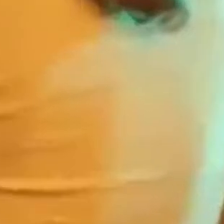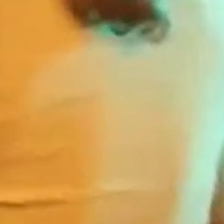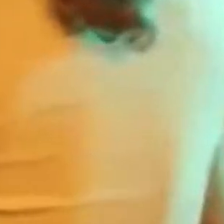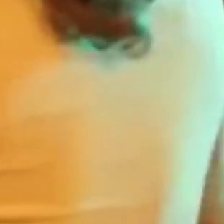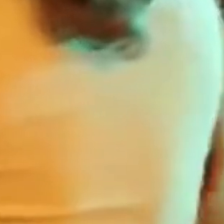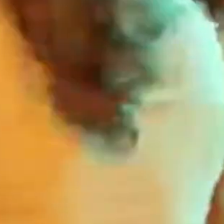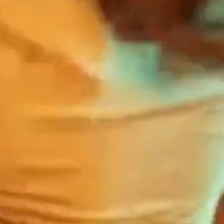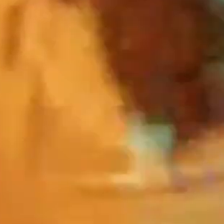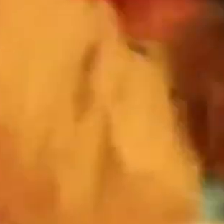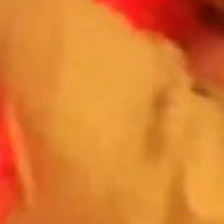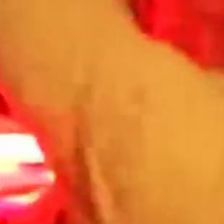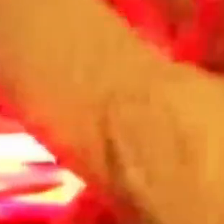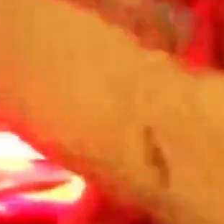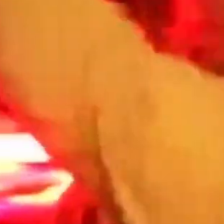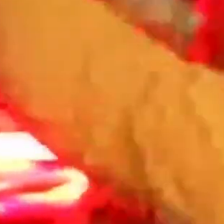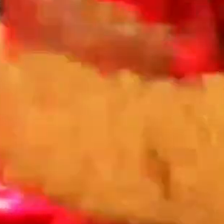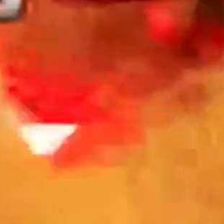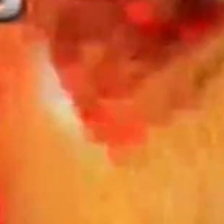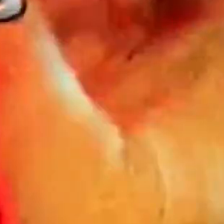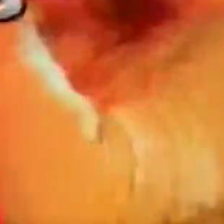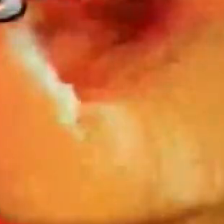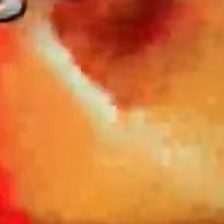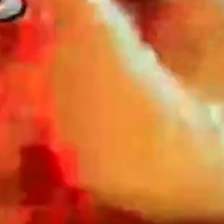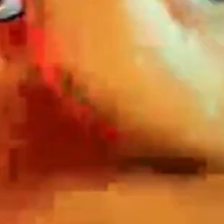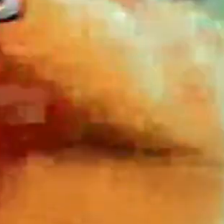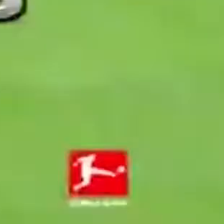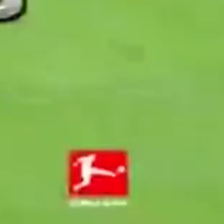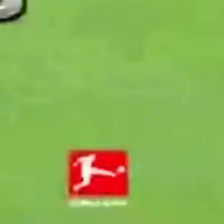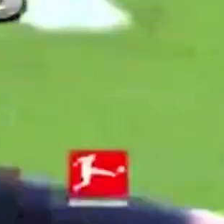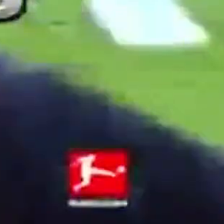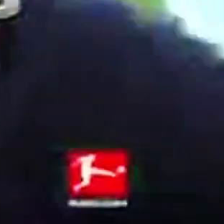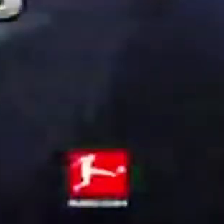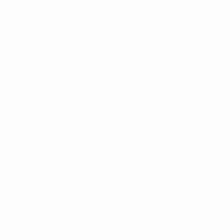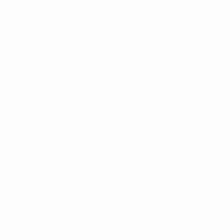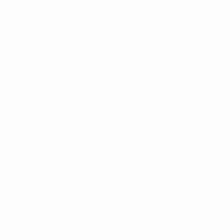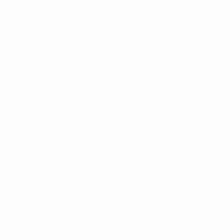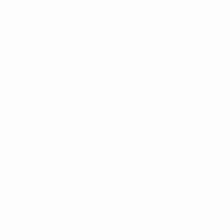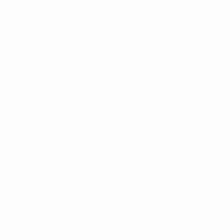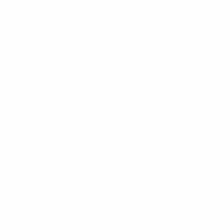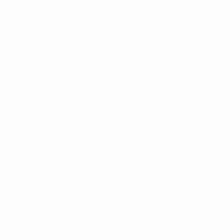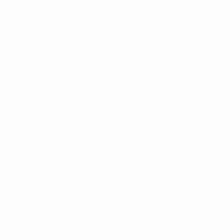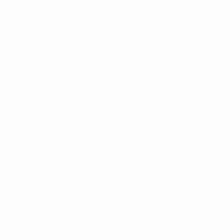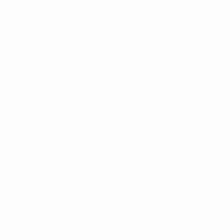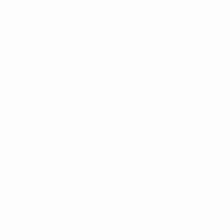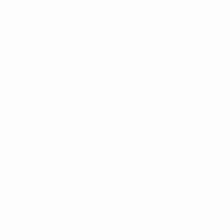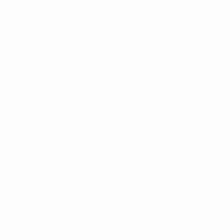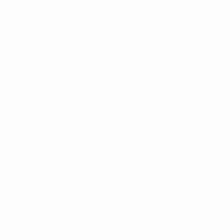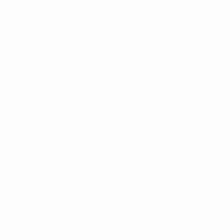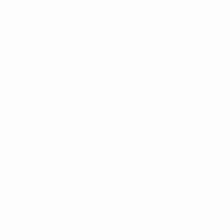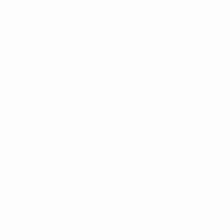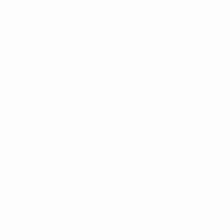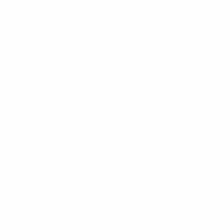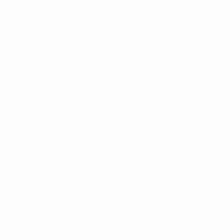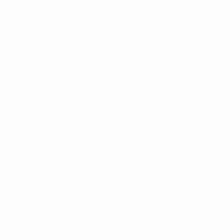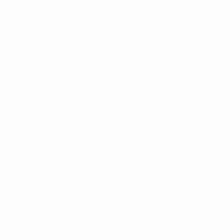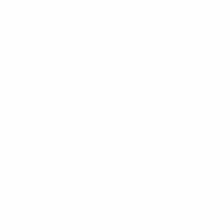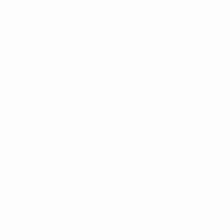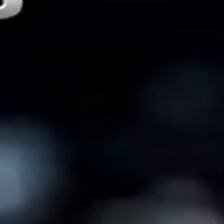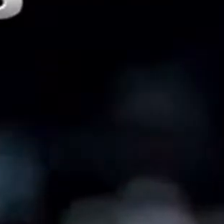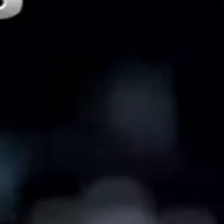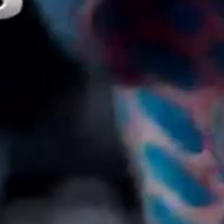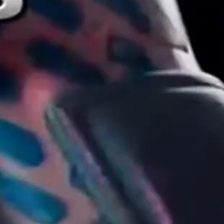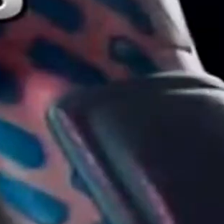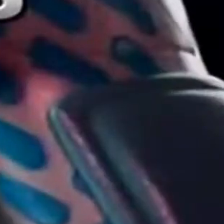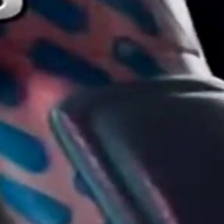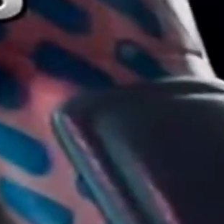witness every goal and celebration on Saturday, 14th September when Bayern faces Houston at 18:30 hours